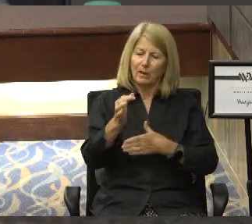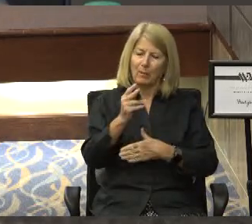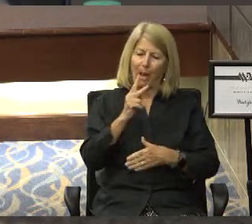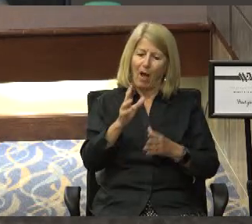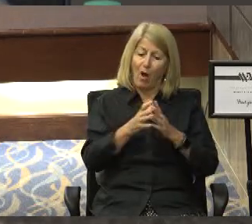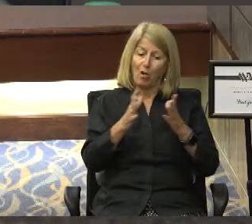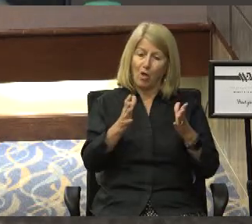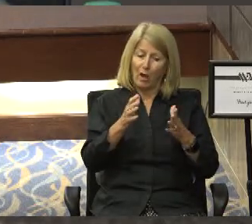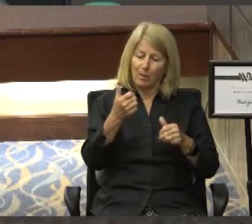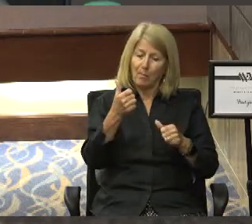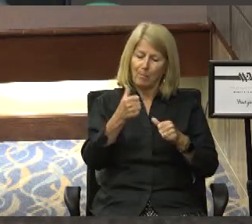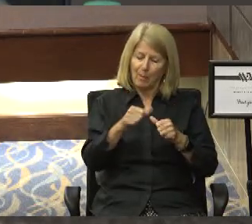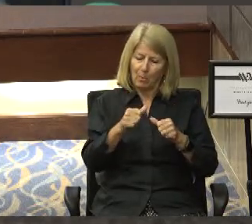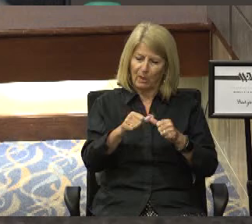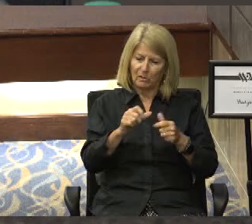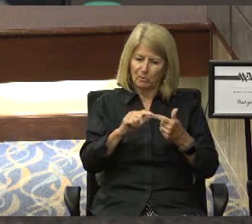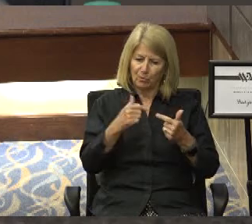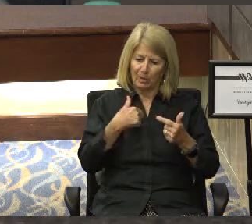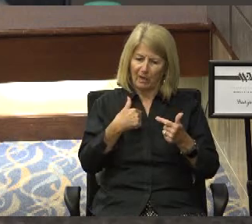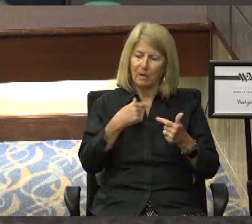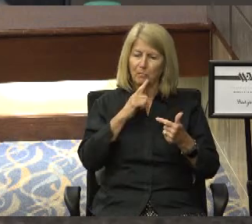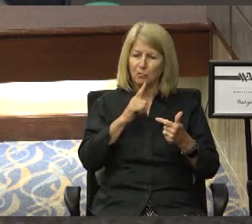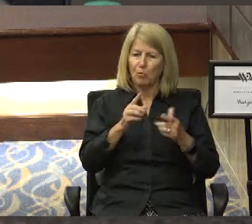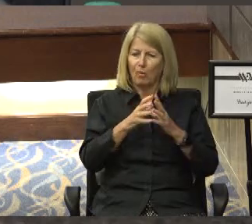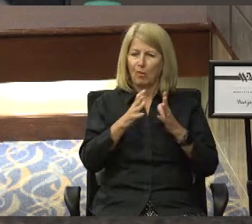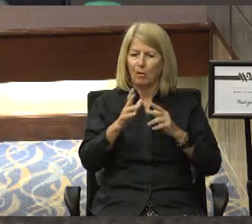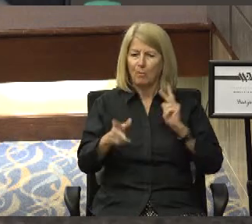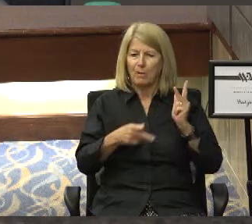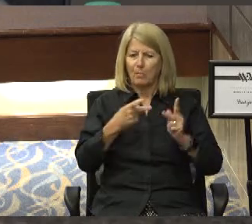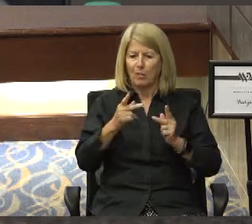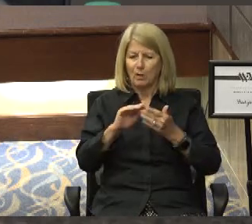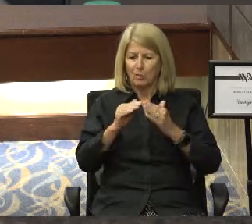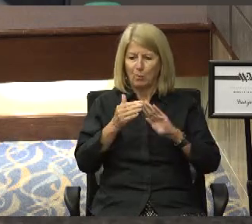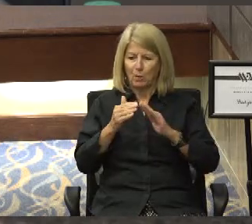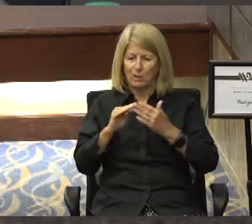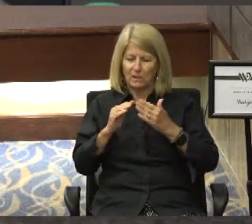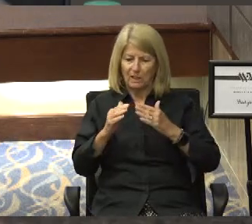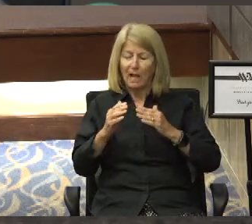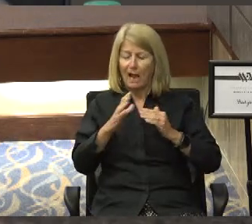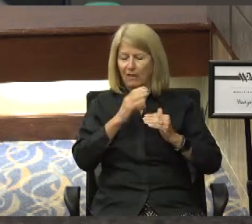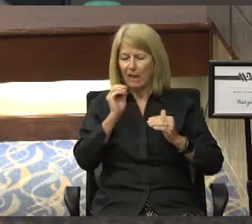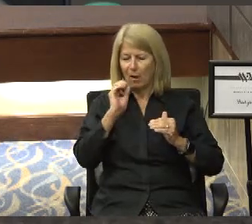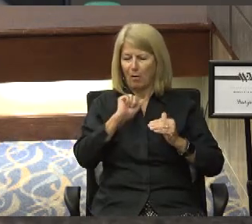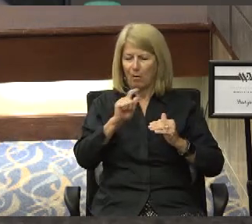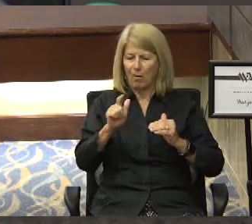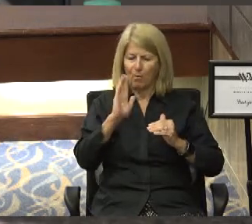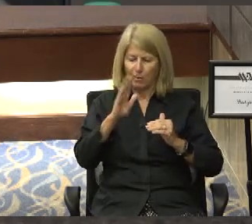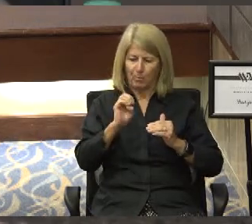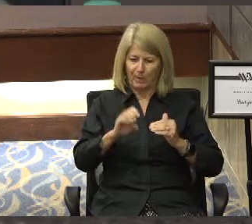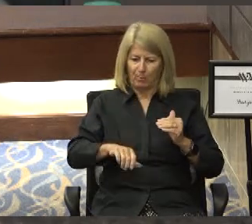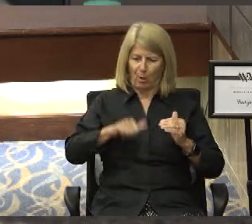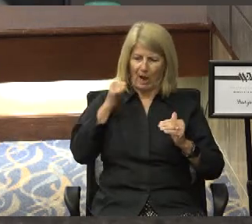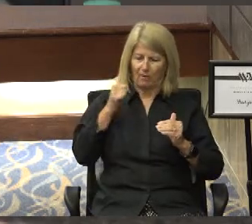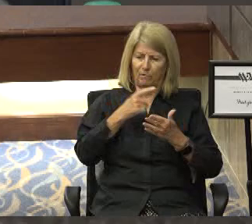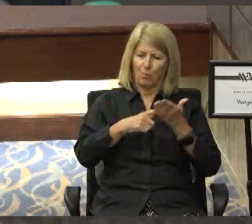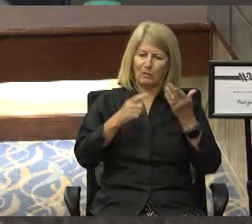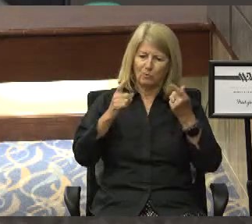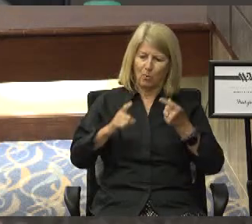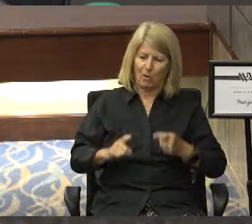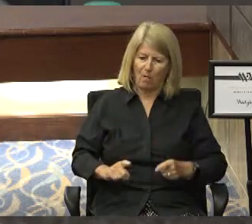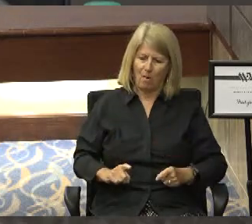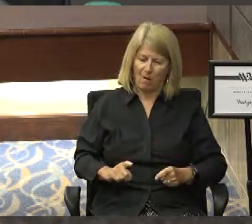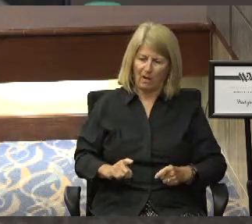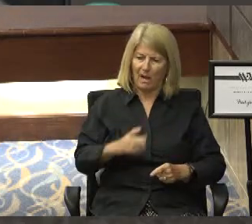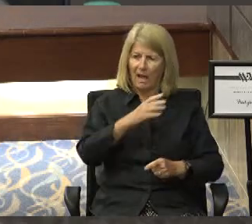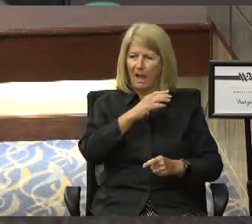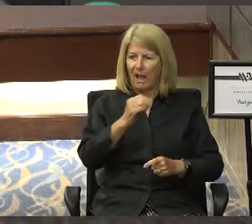sure a lot of other folks in the community, and they're all going to be so proud of what's going on,